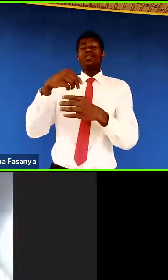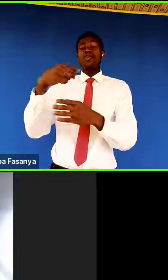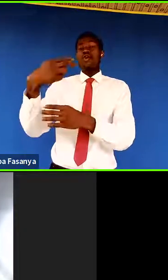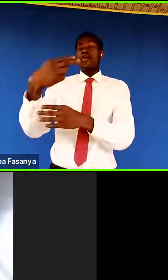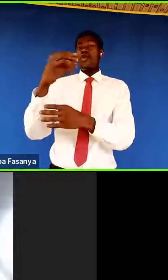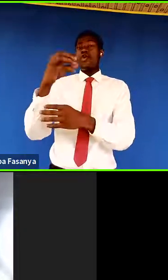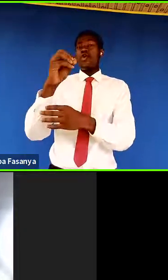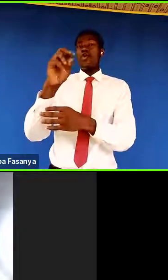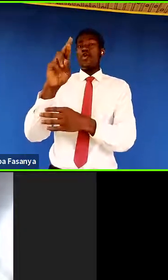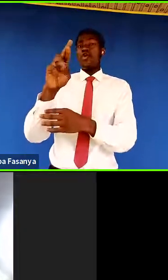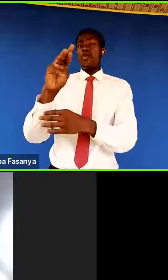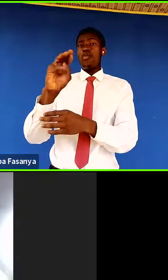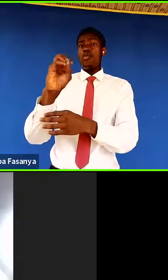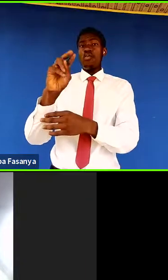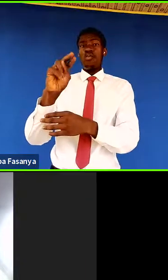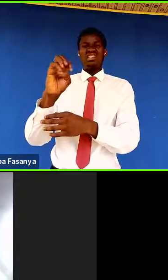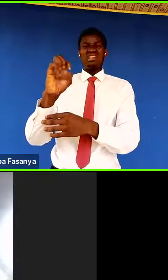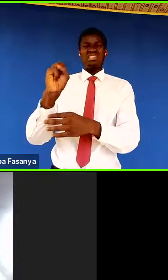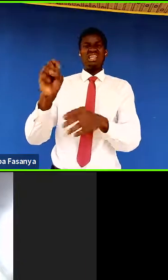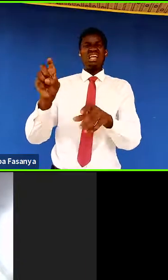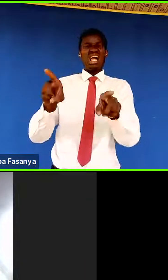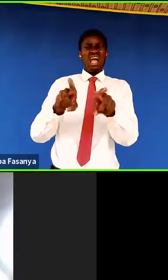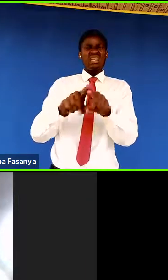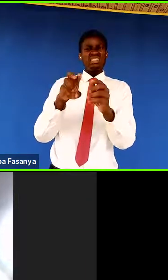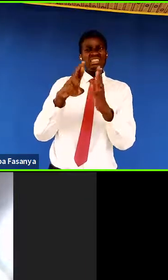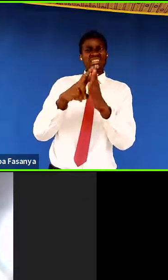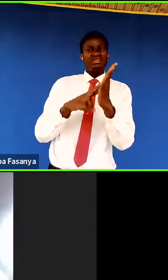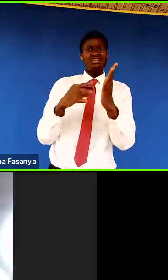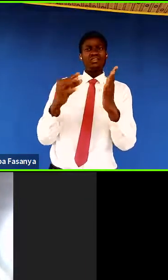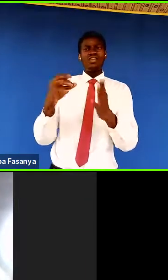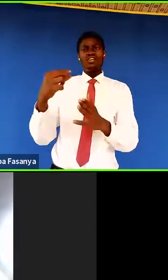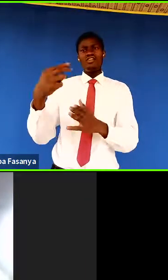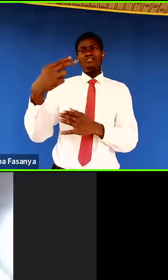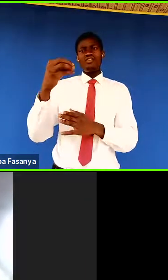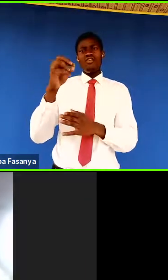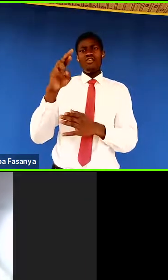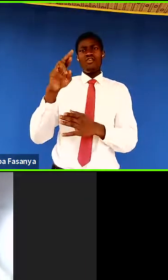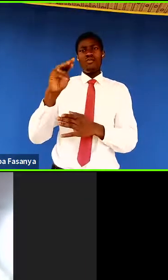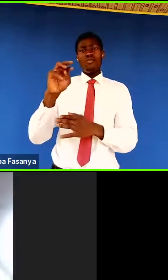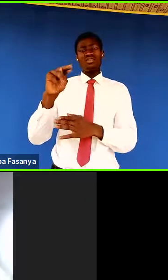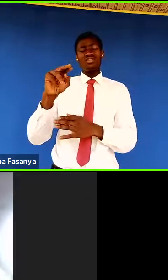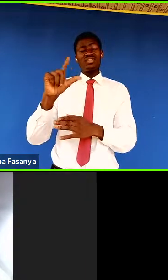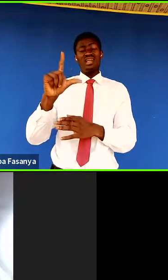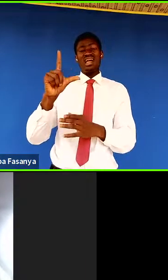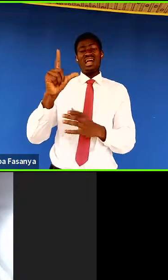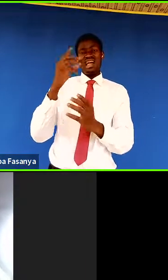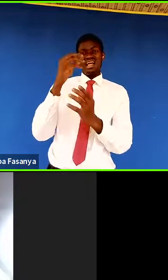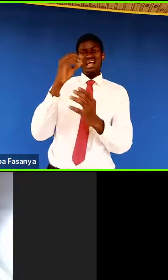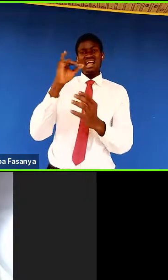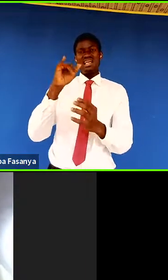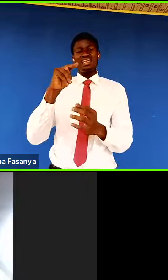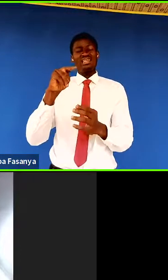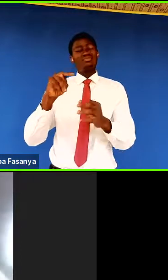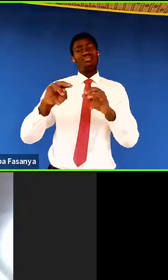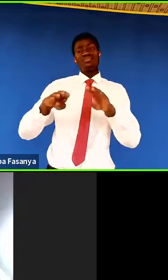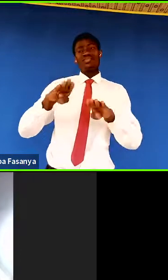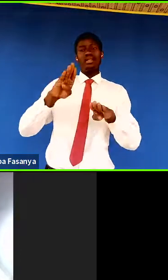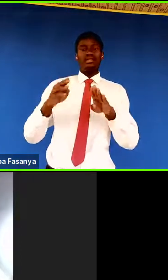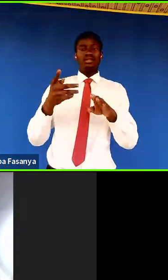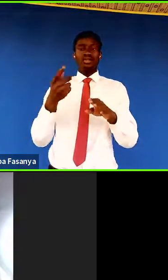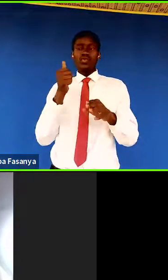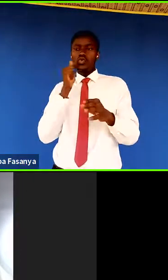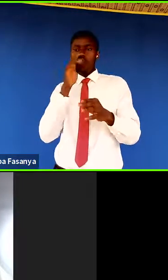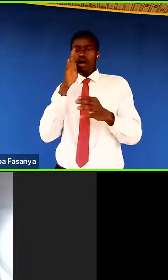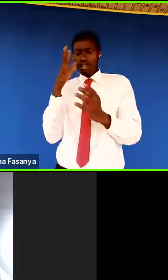hormonal imbalance, the woman does not ovulate all the time. She does not release the egg all the time. So she may